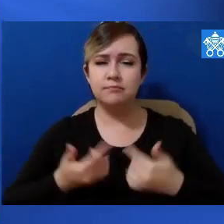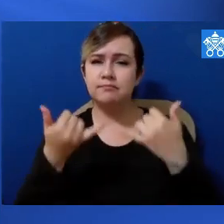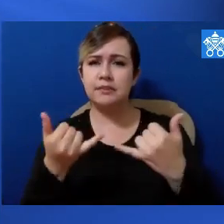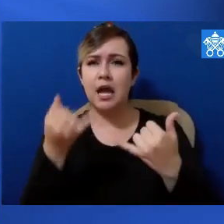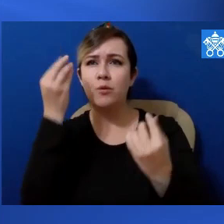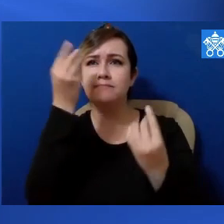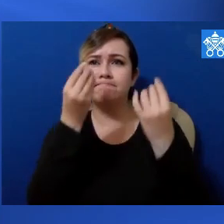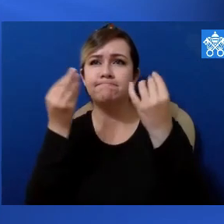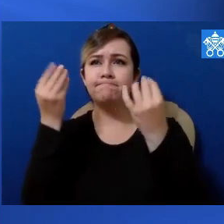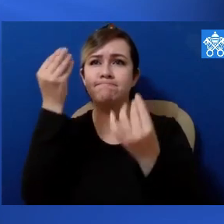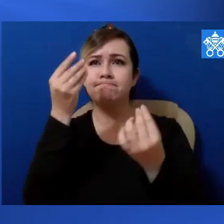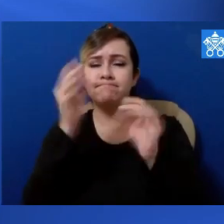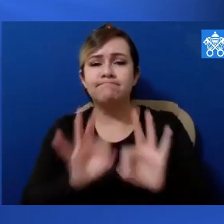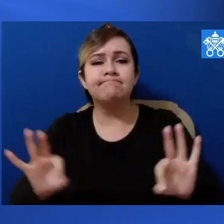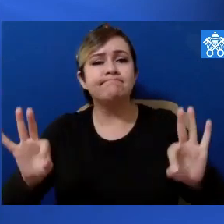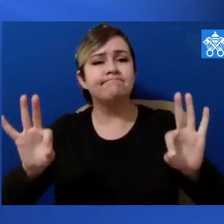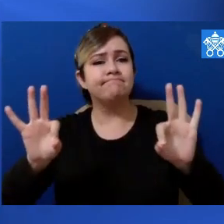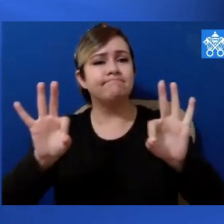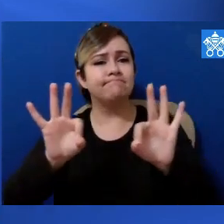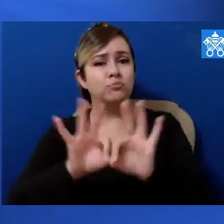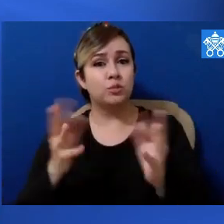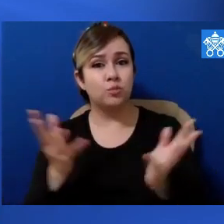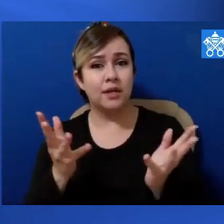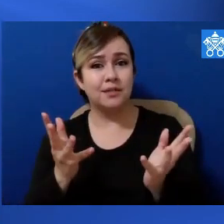now consider the importance of prayer.